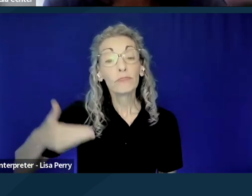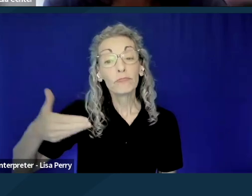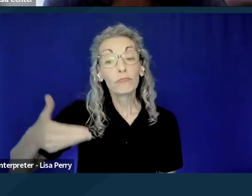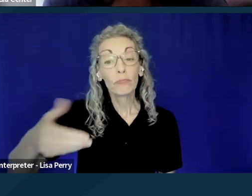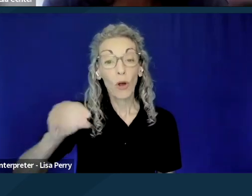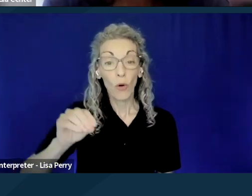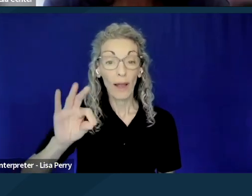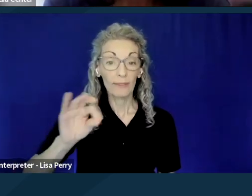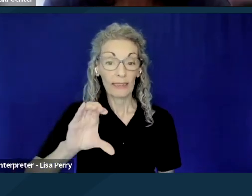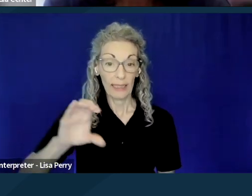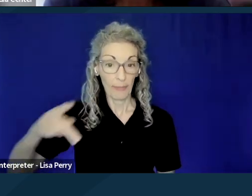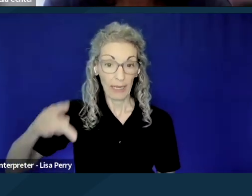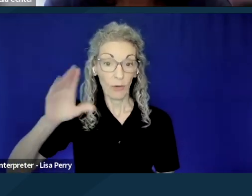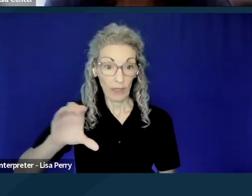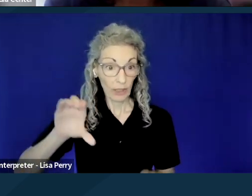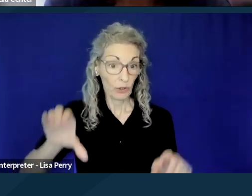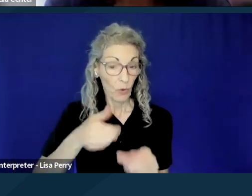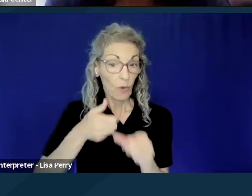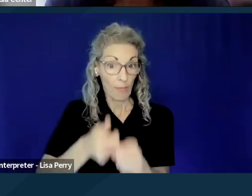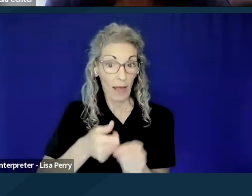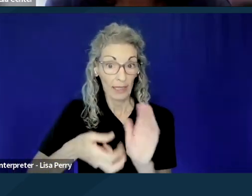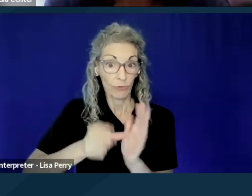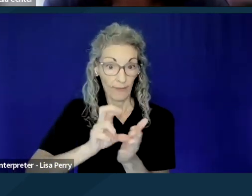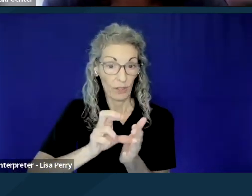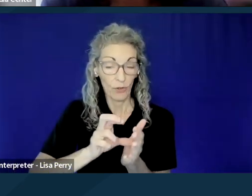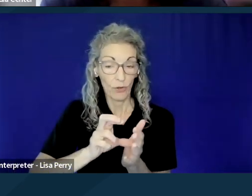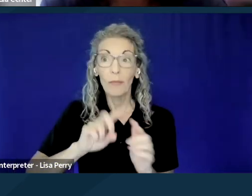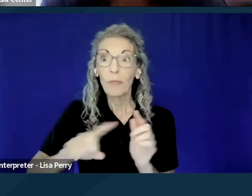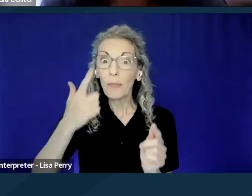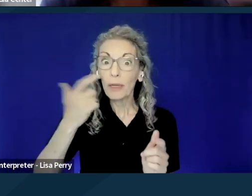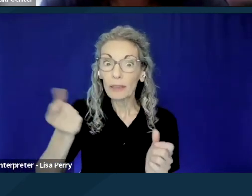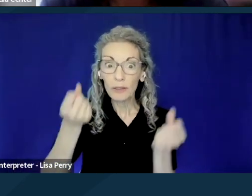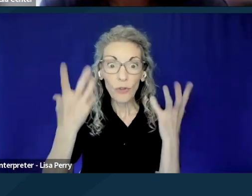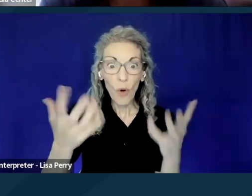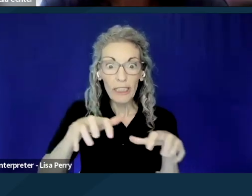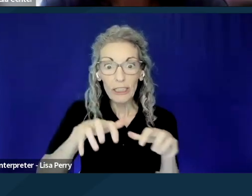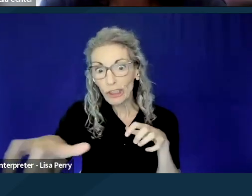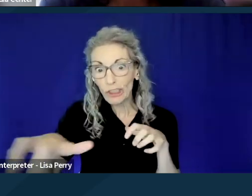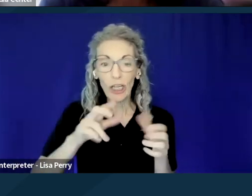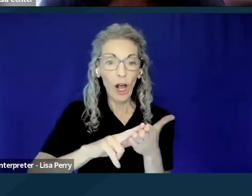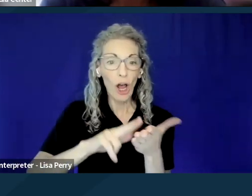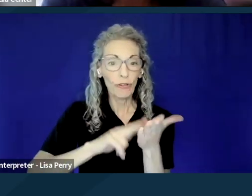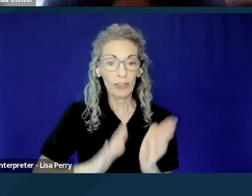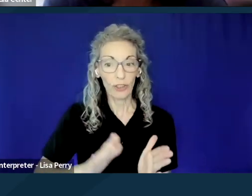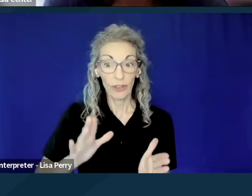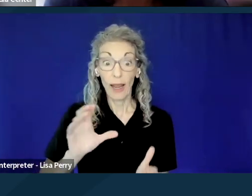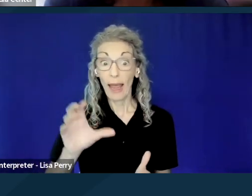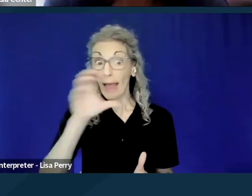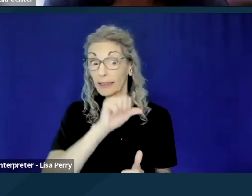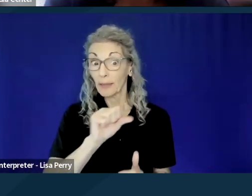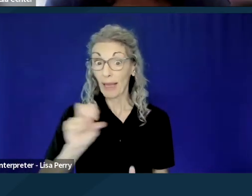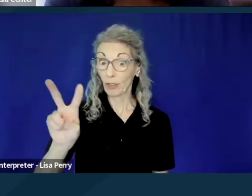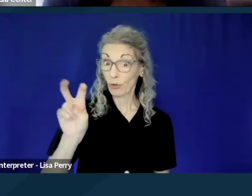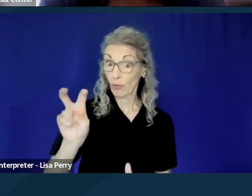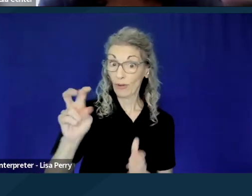OFCCP does, but because there are so many contractors, estimated 200,000, those